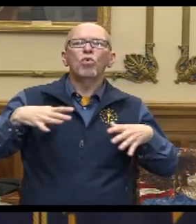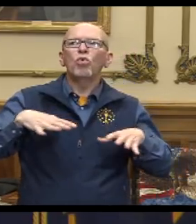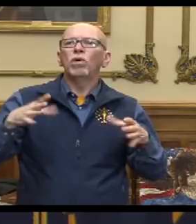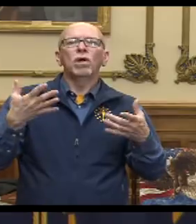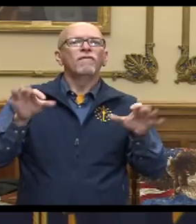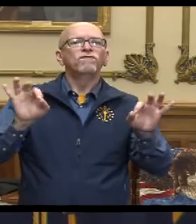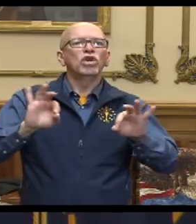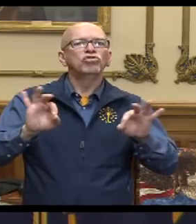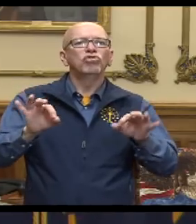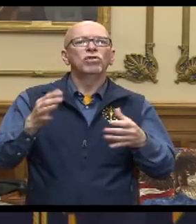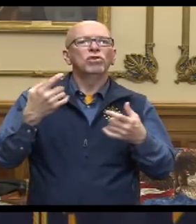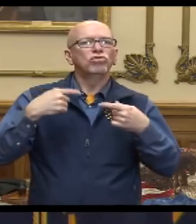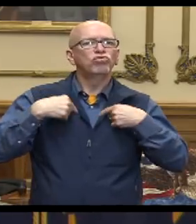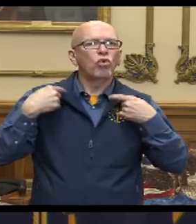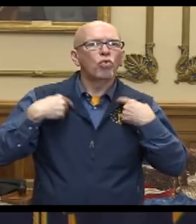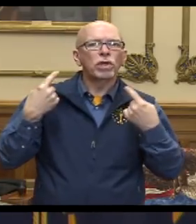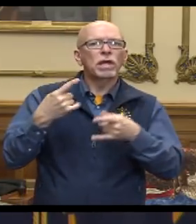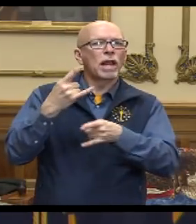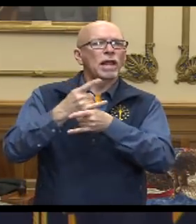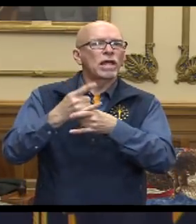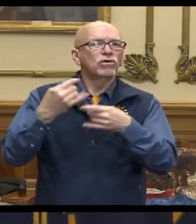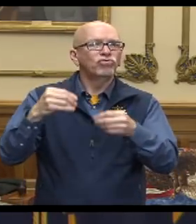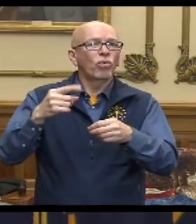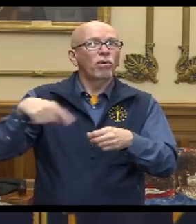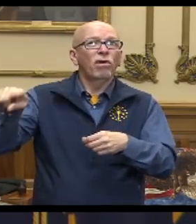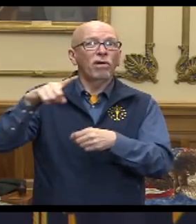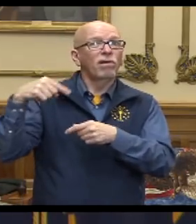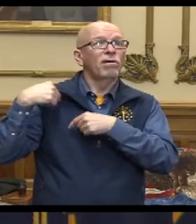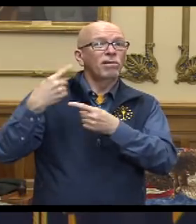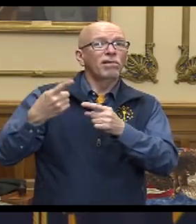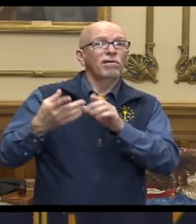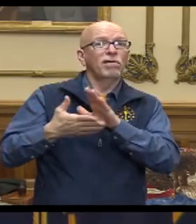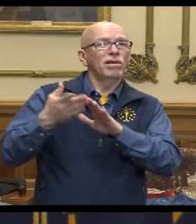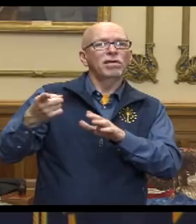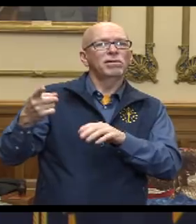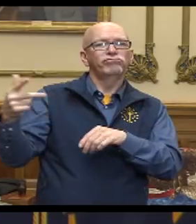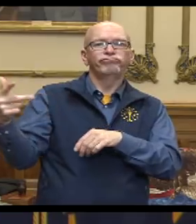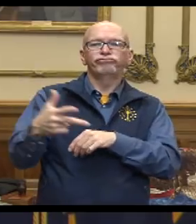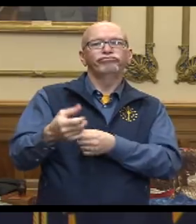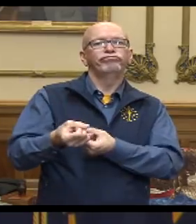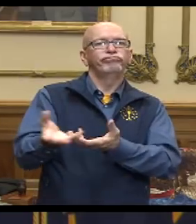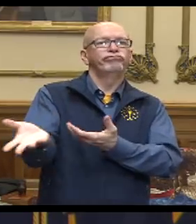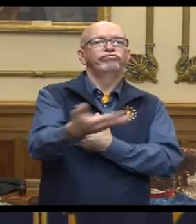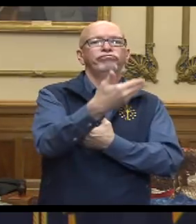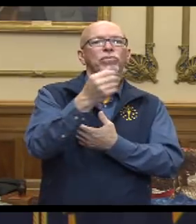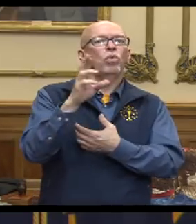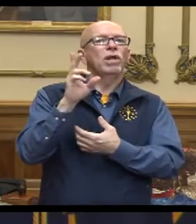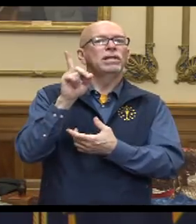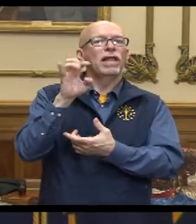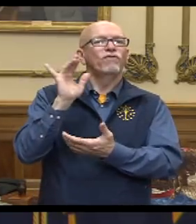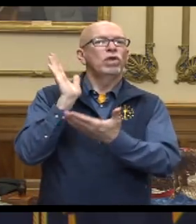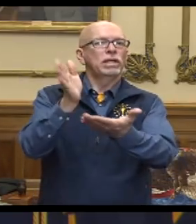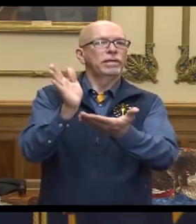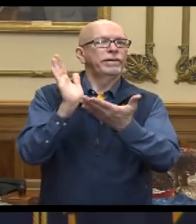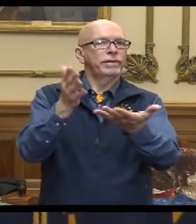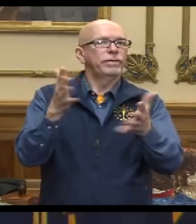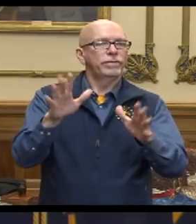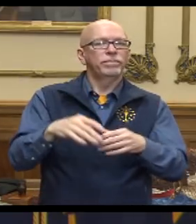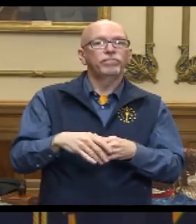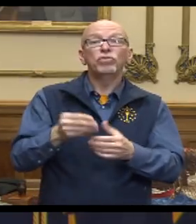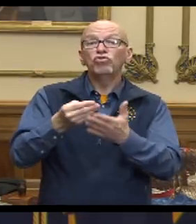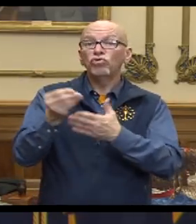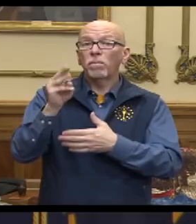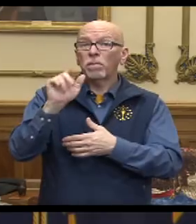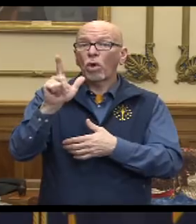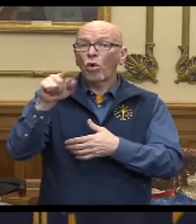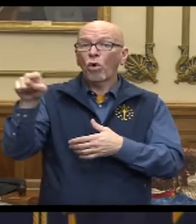furniture, jewelry, and liquor stores that have been operating as curbside or delivery only. Shopping malls